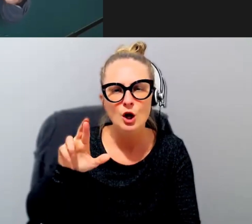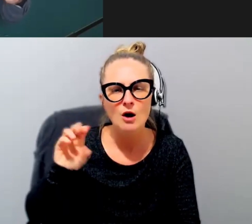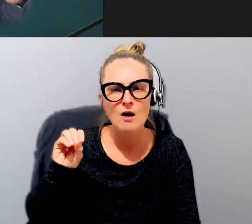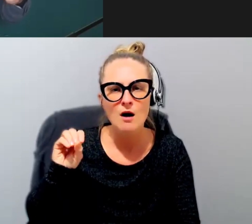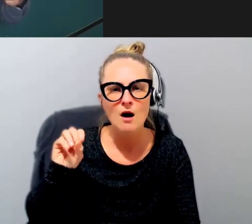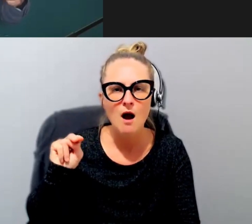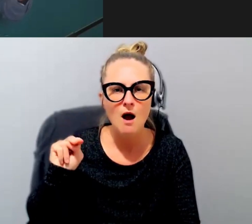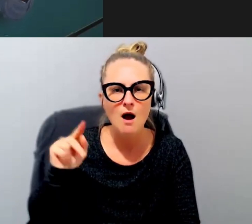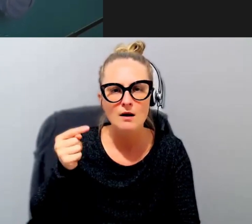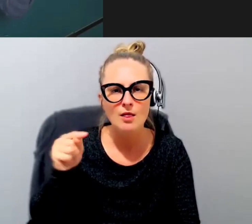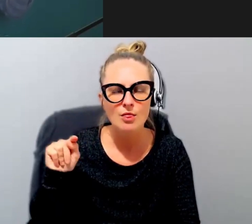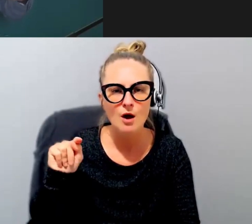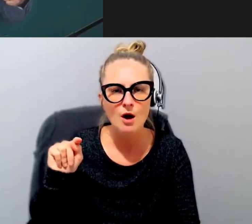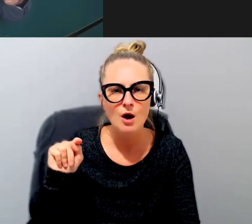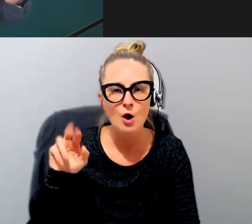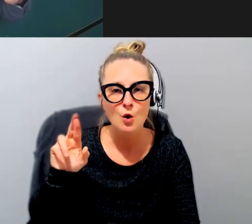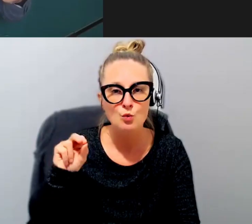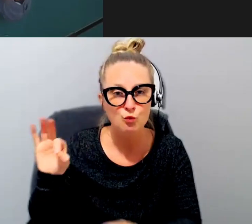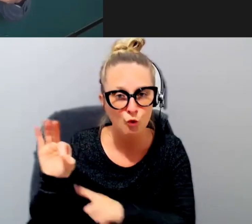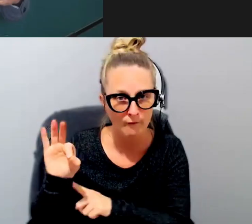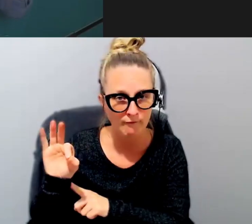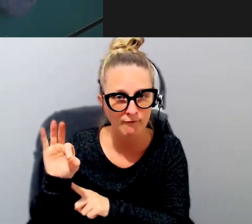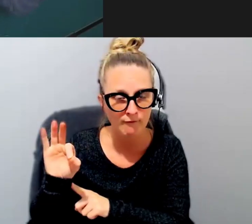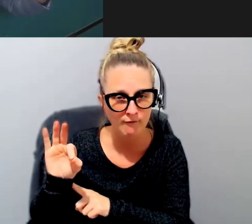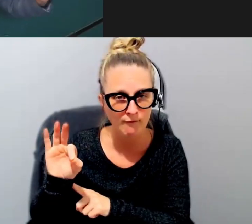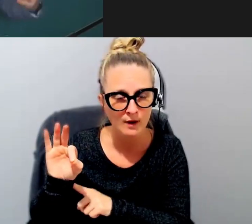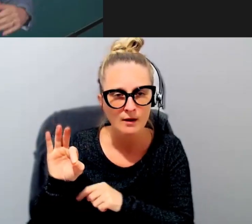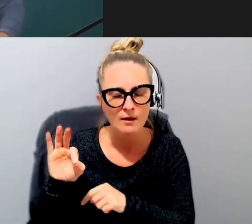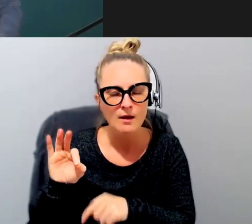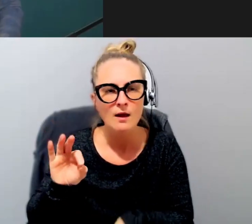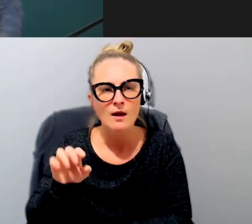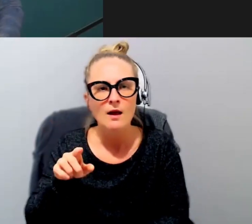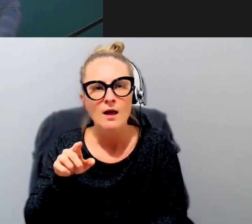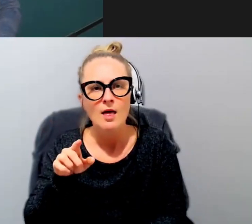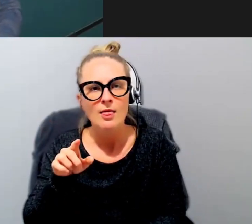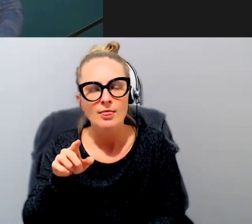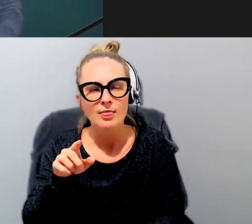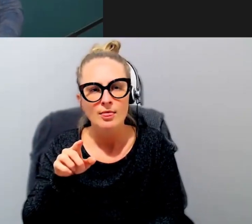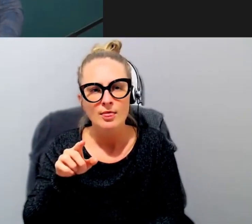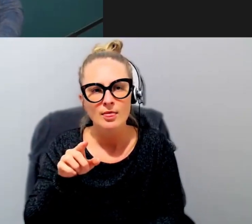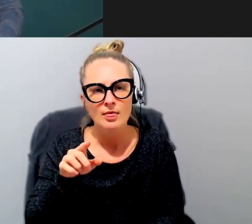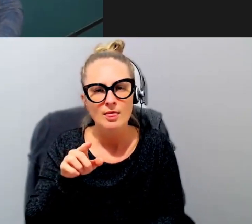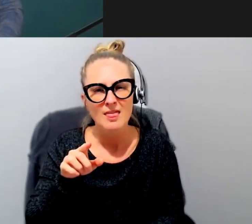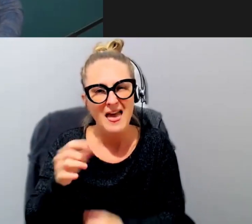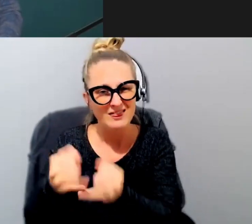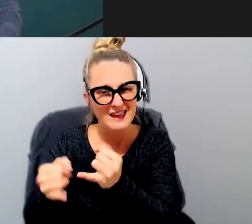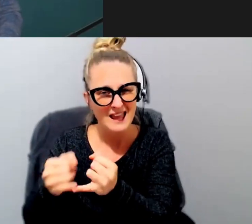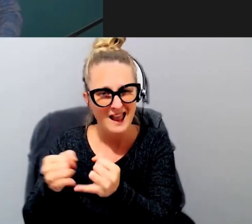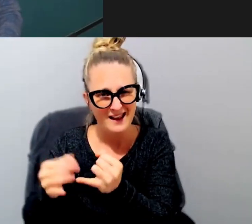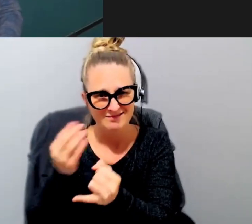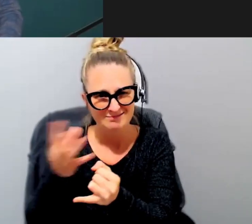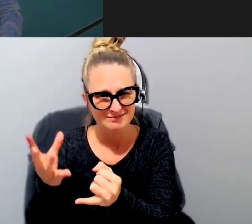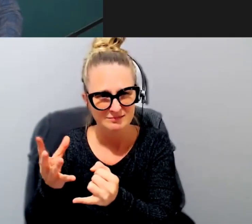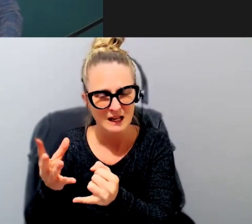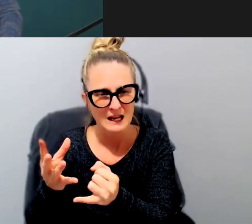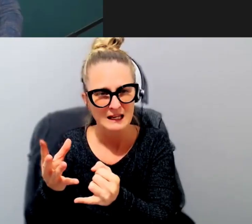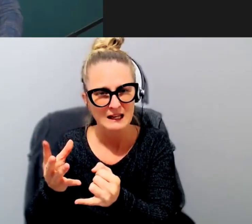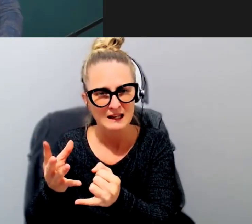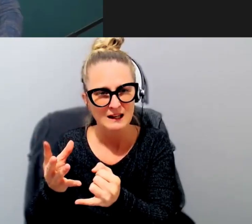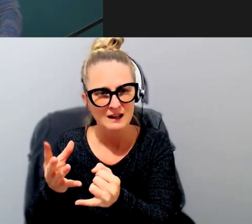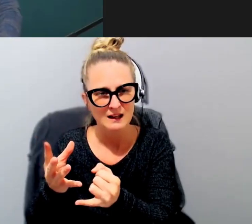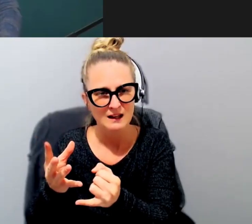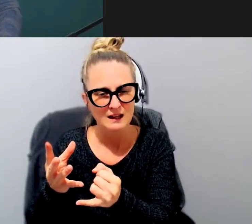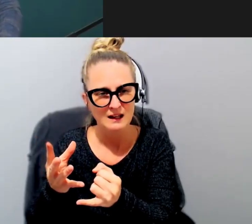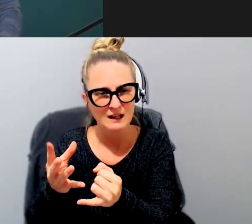Spoiler alert. At the end, he cuts off the daughter that intermarries, right? And that